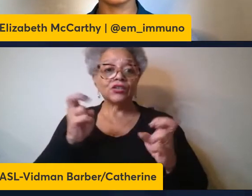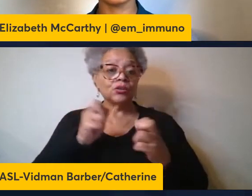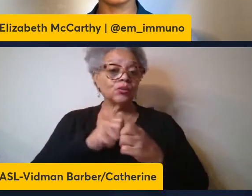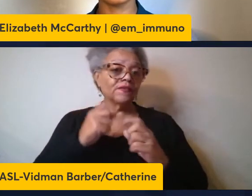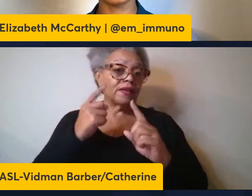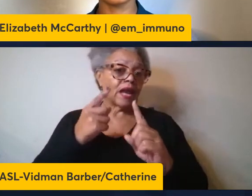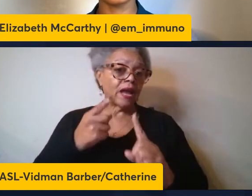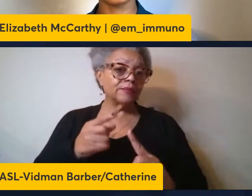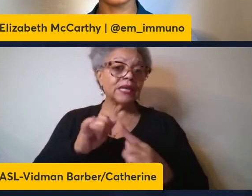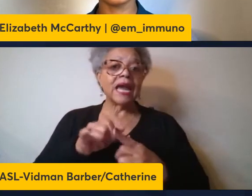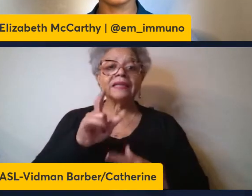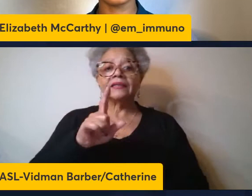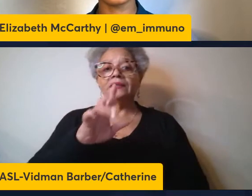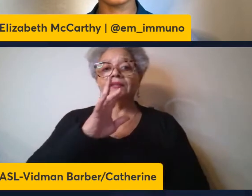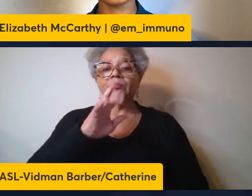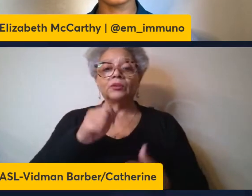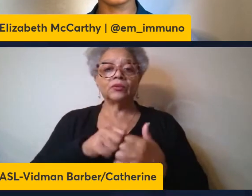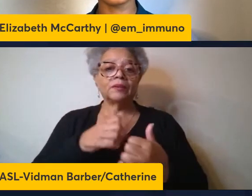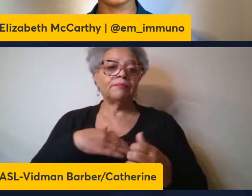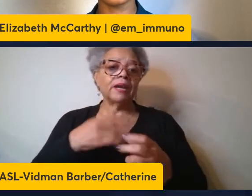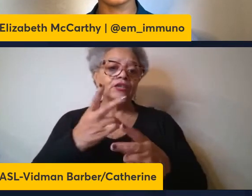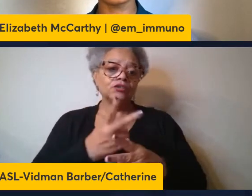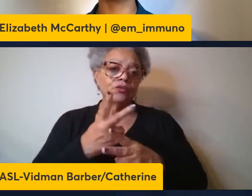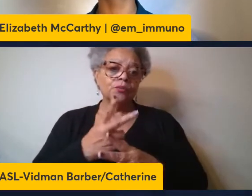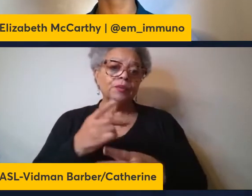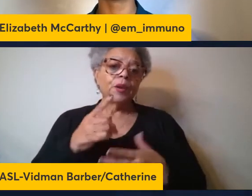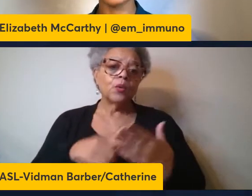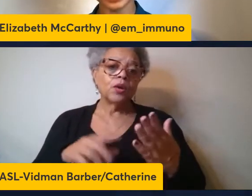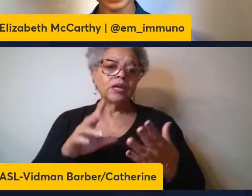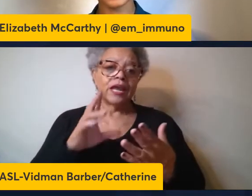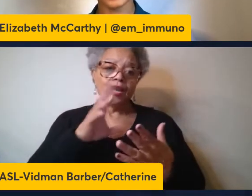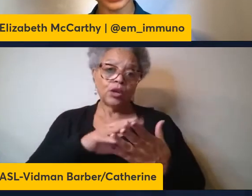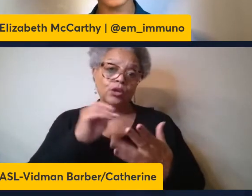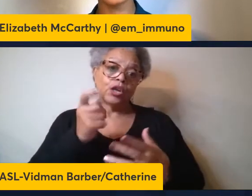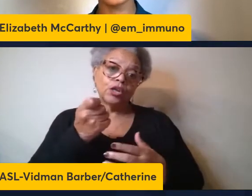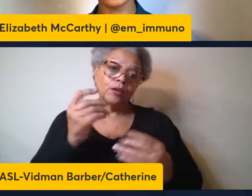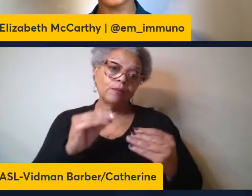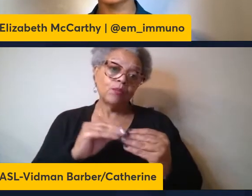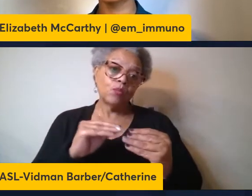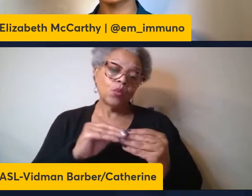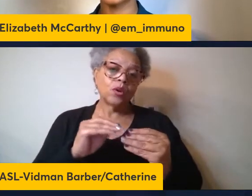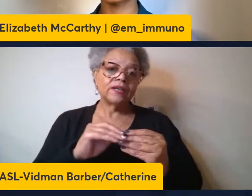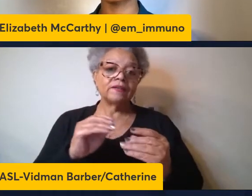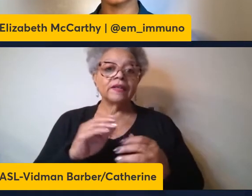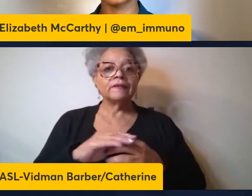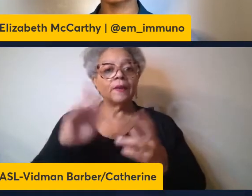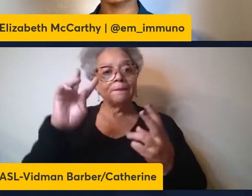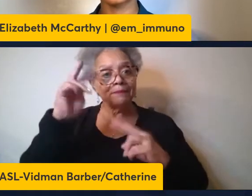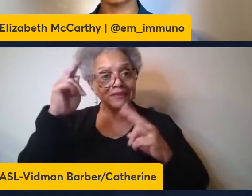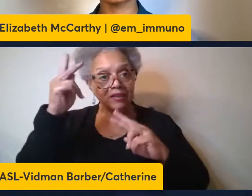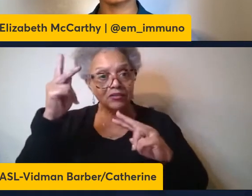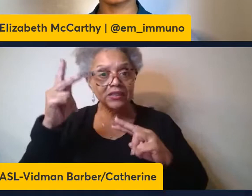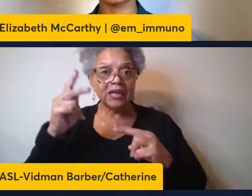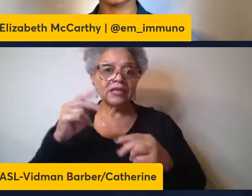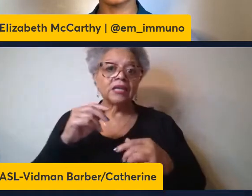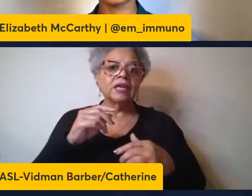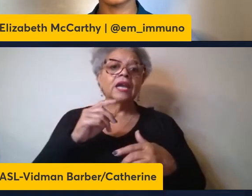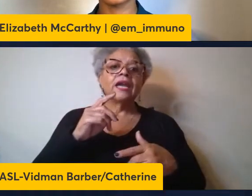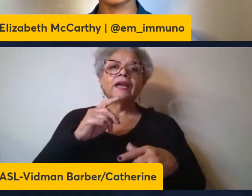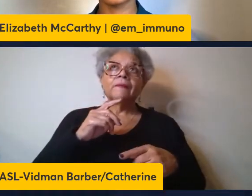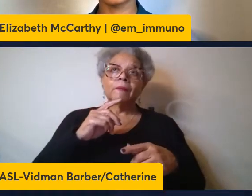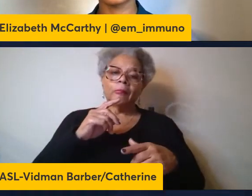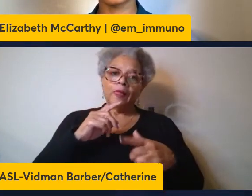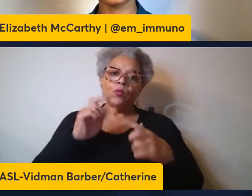I need to just speak with my supervisor and learn what an object is a little bit more. There's a misunderstanding with the data set. I need to just learn a little bit more about